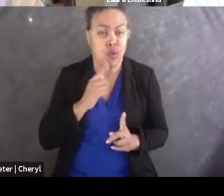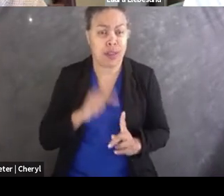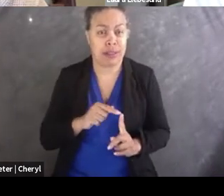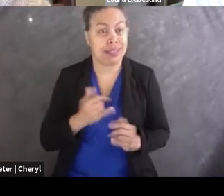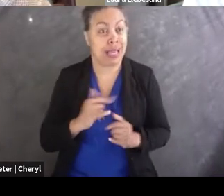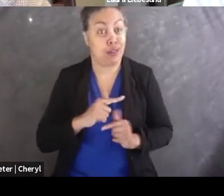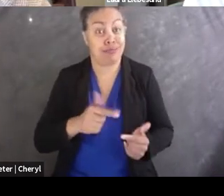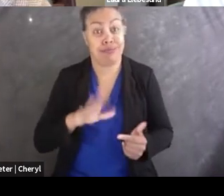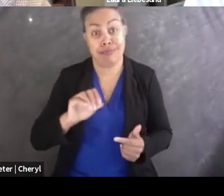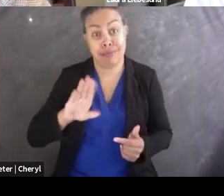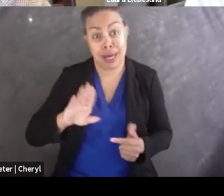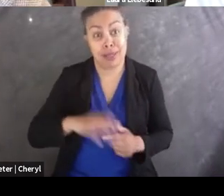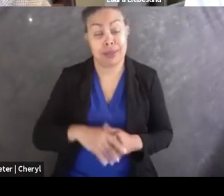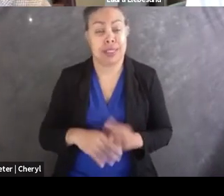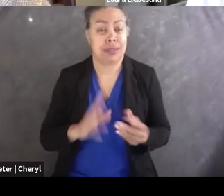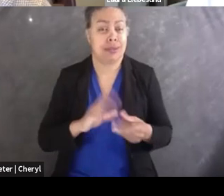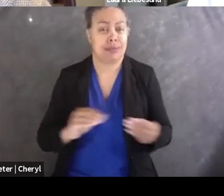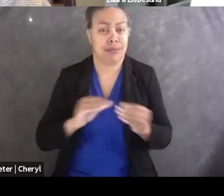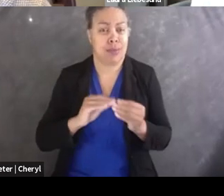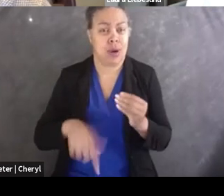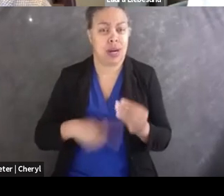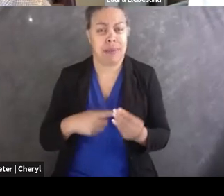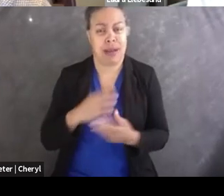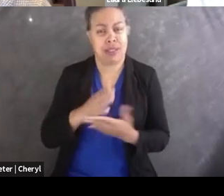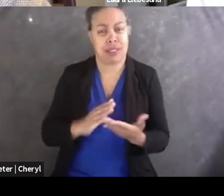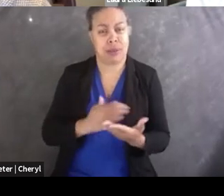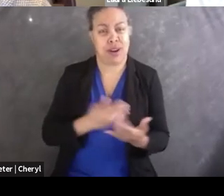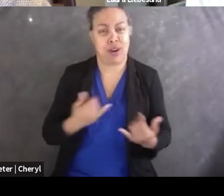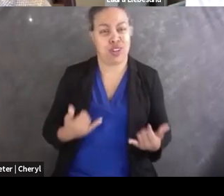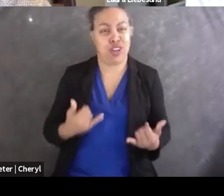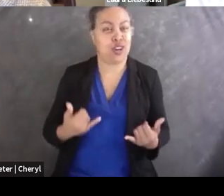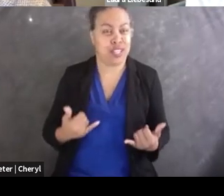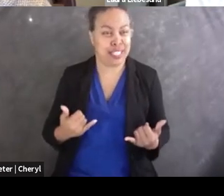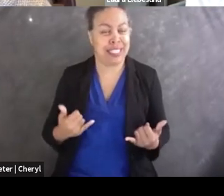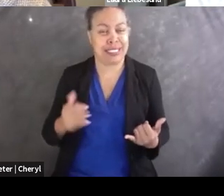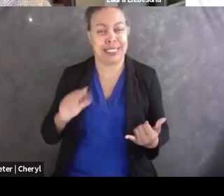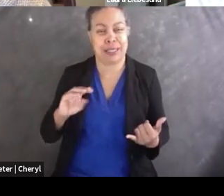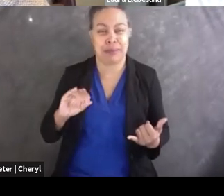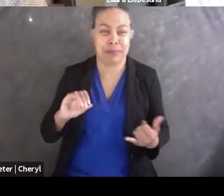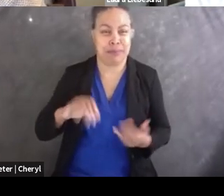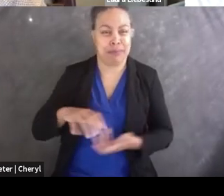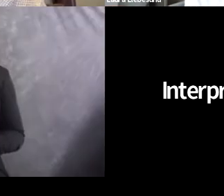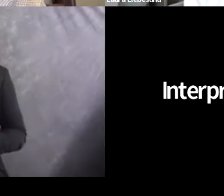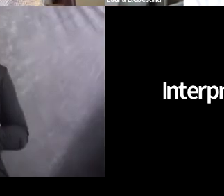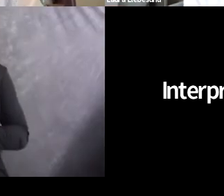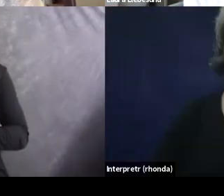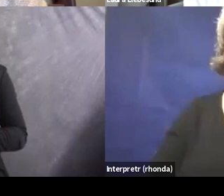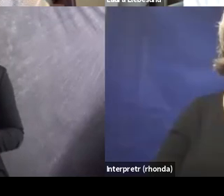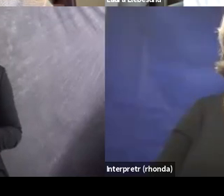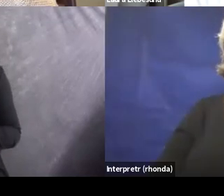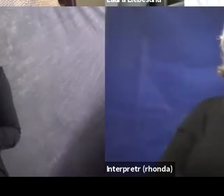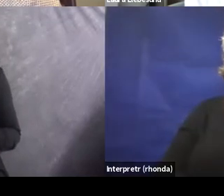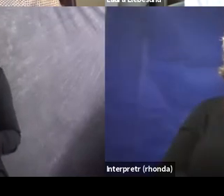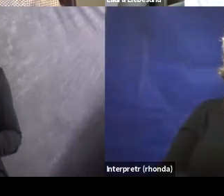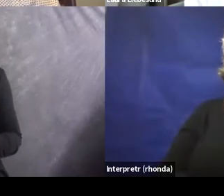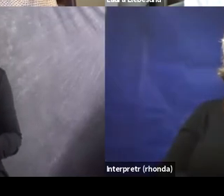now to talk more about how some of our current mixologists became bartenders. Thank